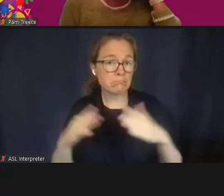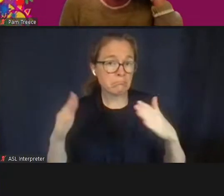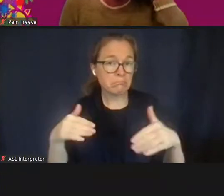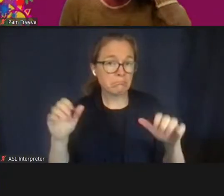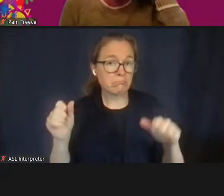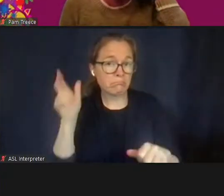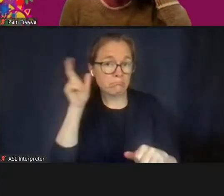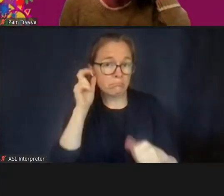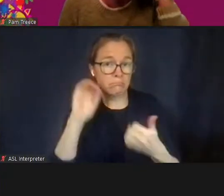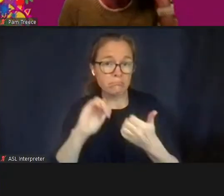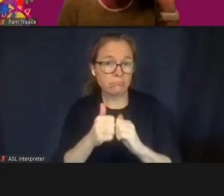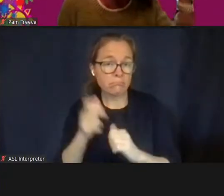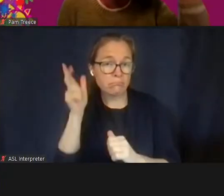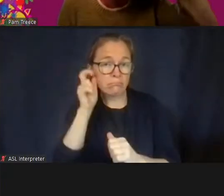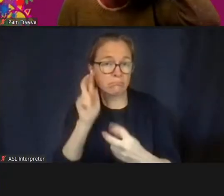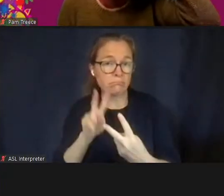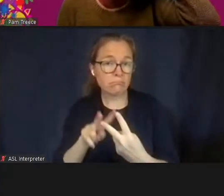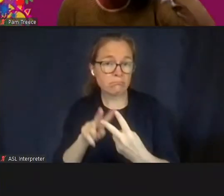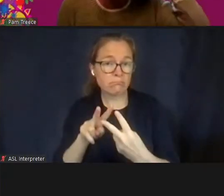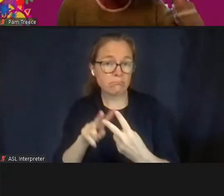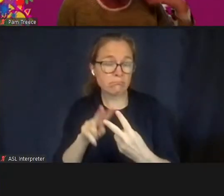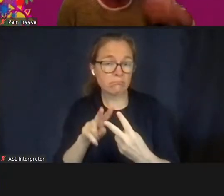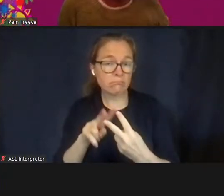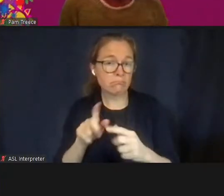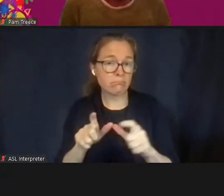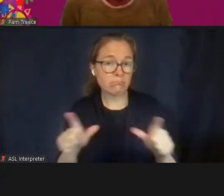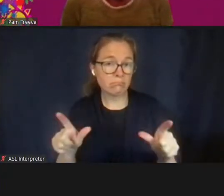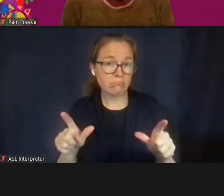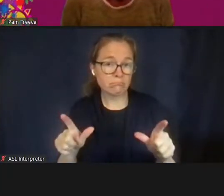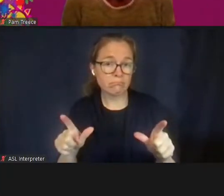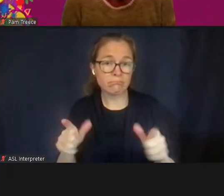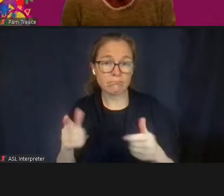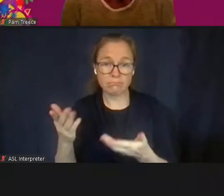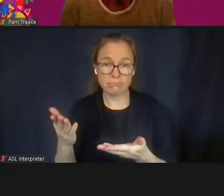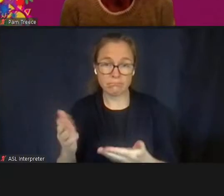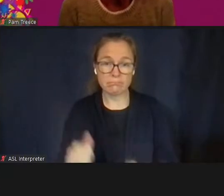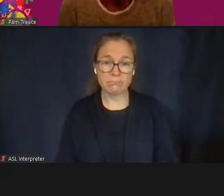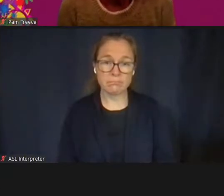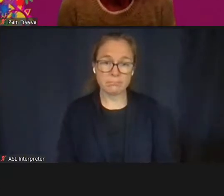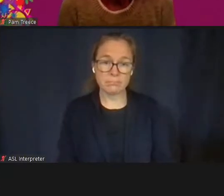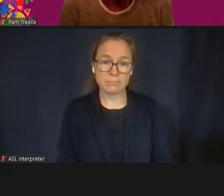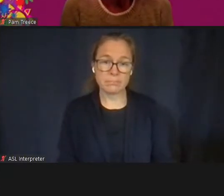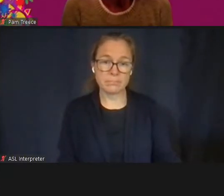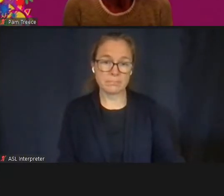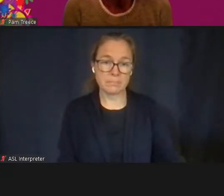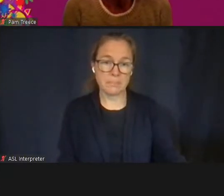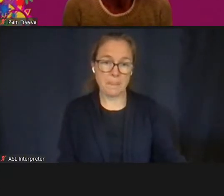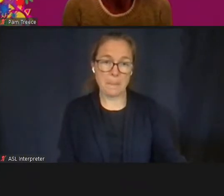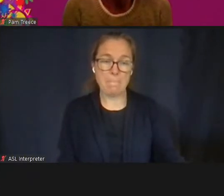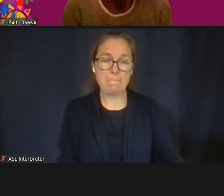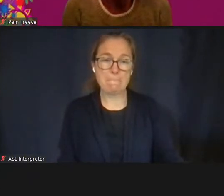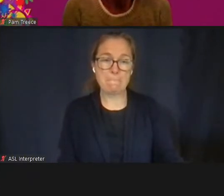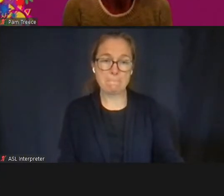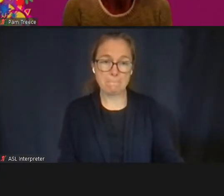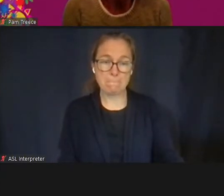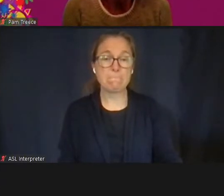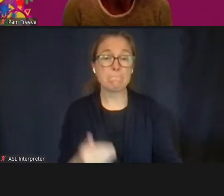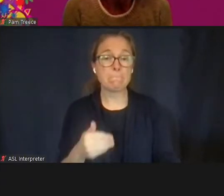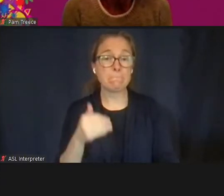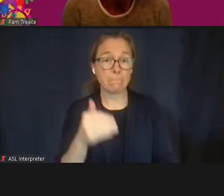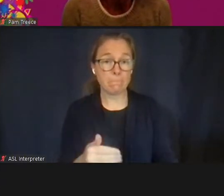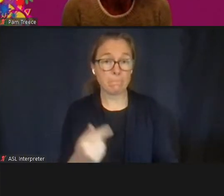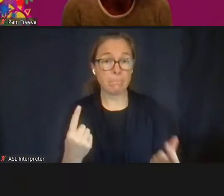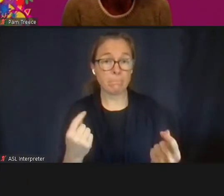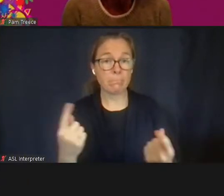to make sure that anyone can hear all of the rest of the presentation, which will be about questions and answers from